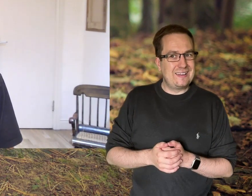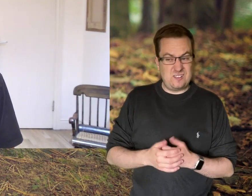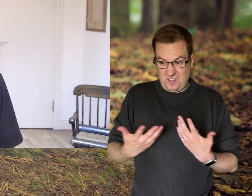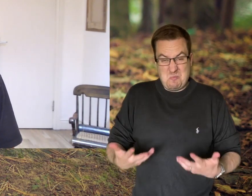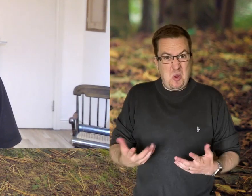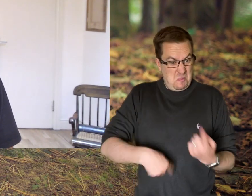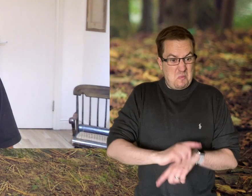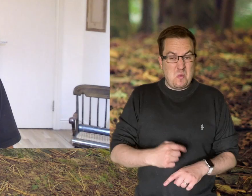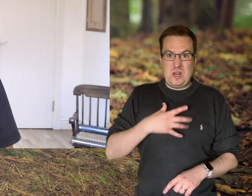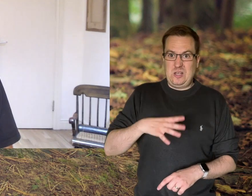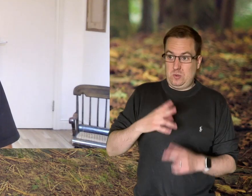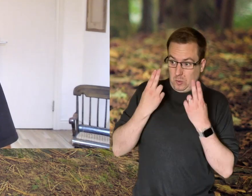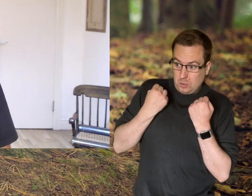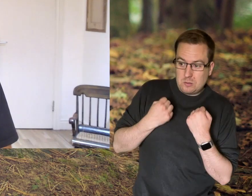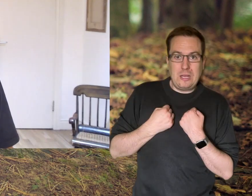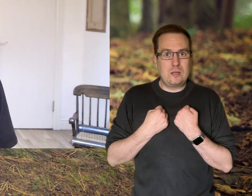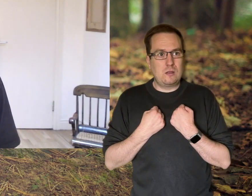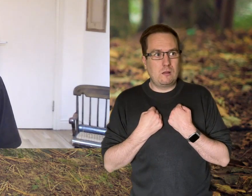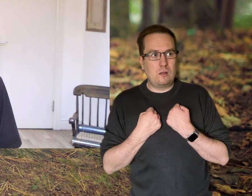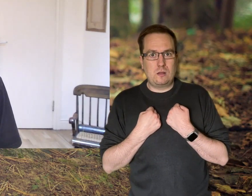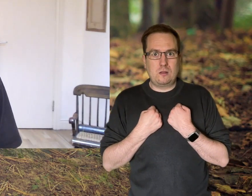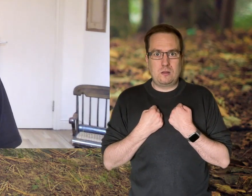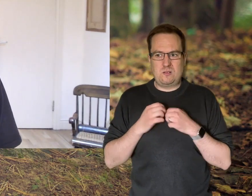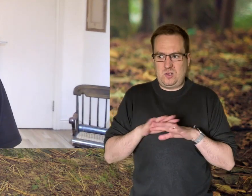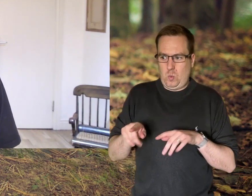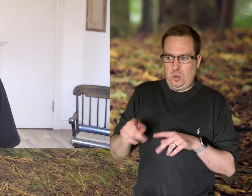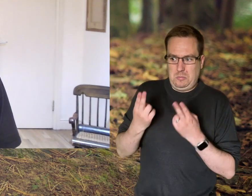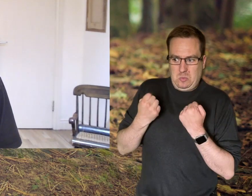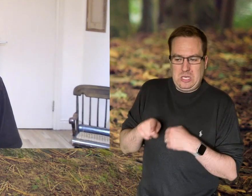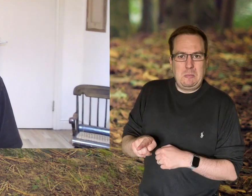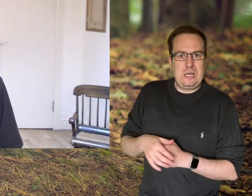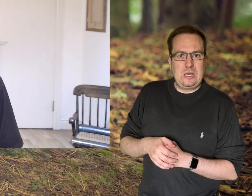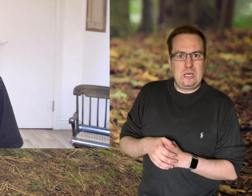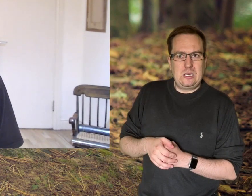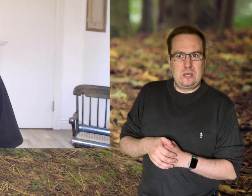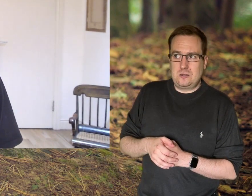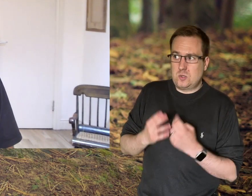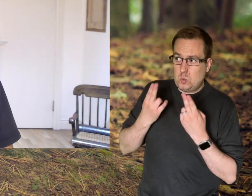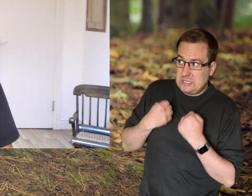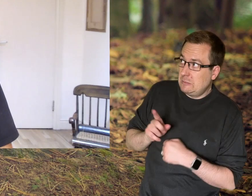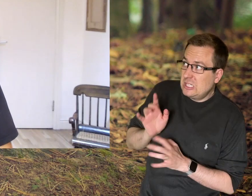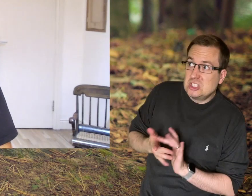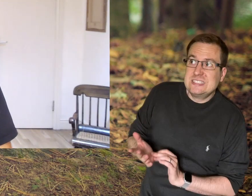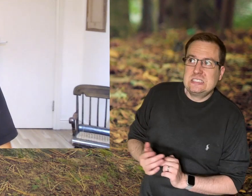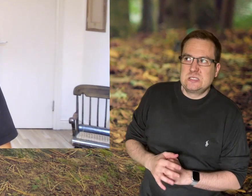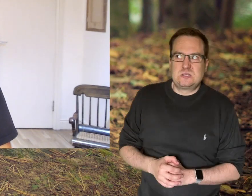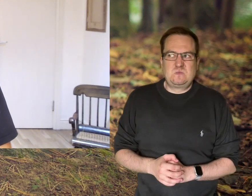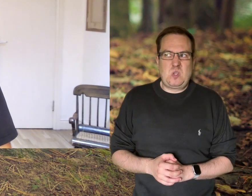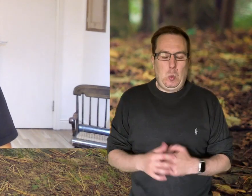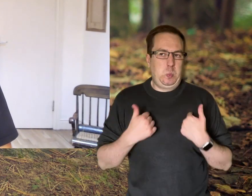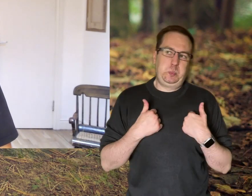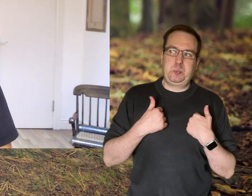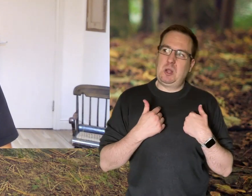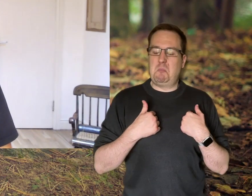or likes to submit, or even think about that, even to Jesus. Living a life today that